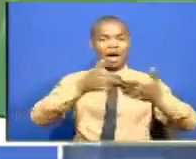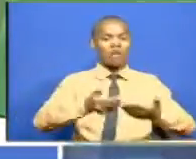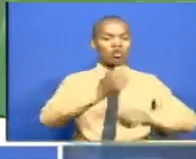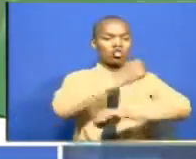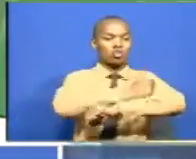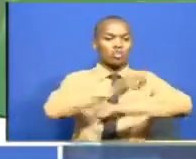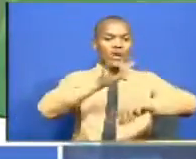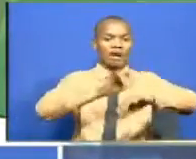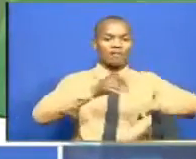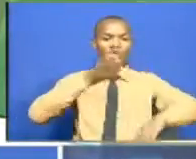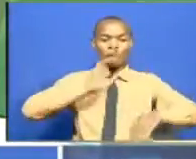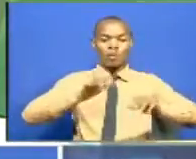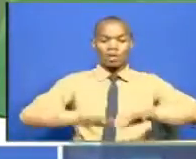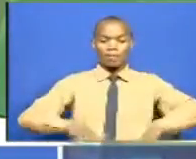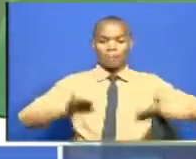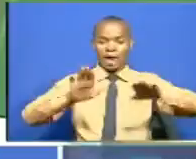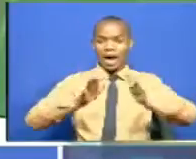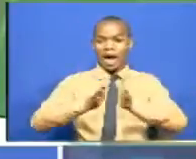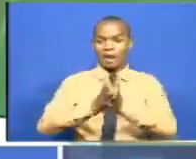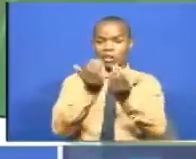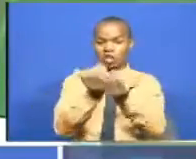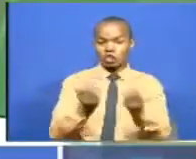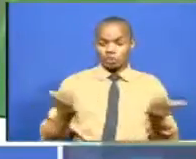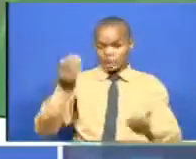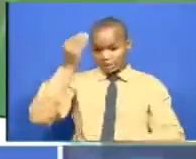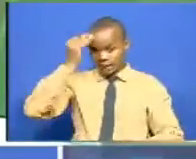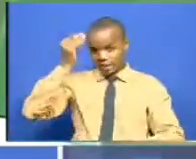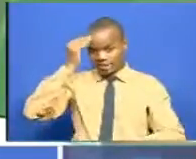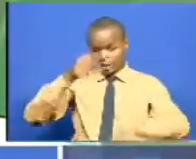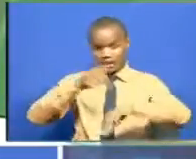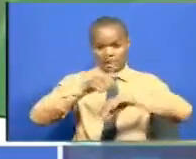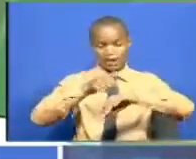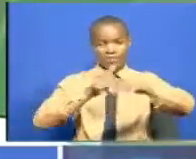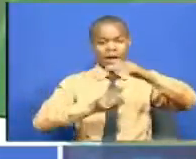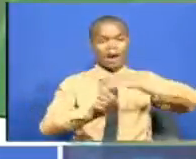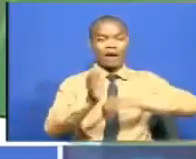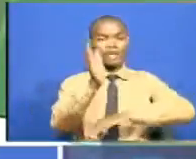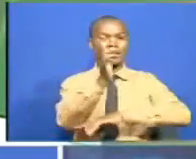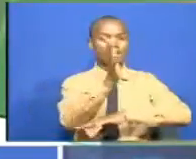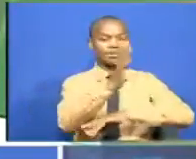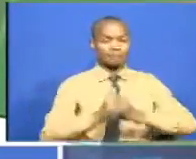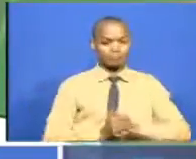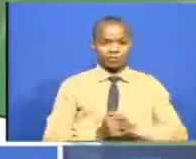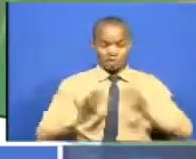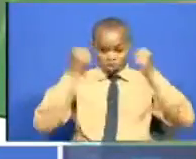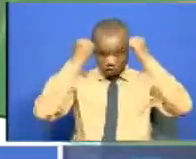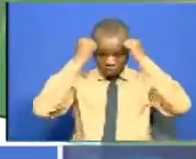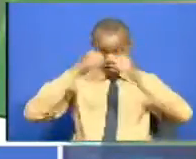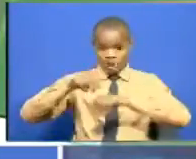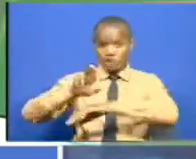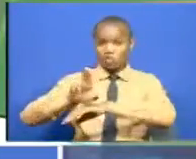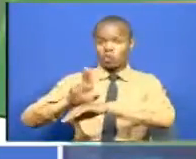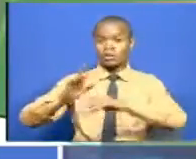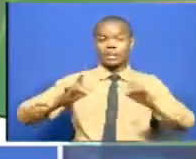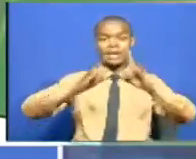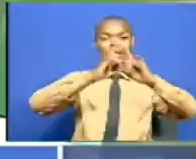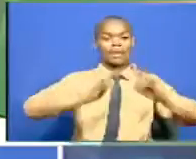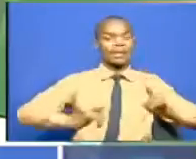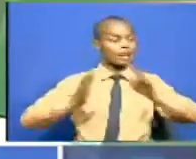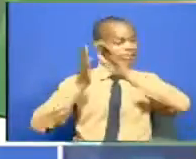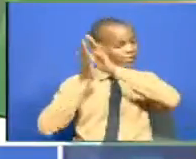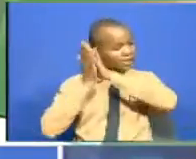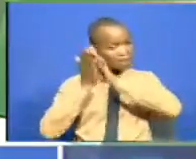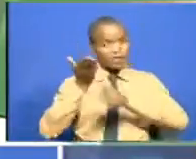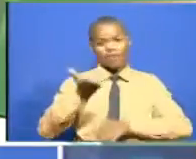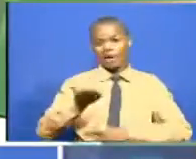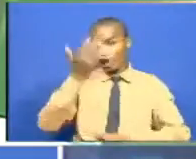continue to learn under trees in the harsh weather conditions. The students are also using tents as their dormitories owing to lack of funds to